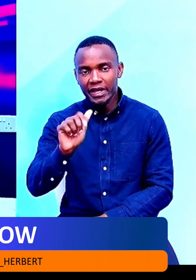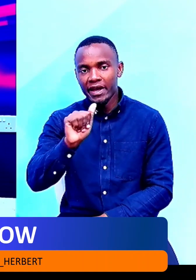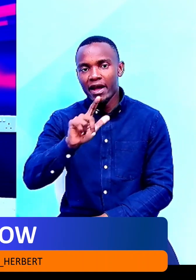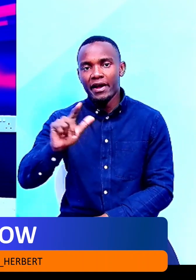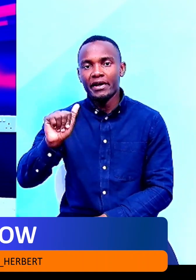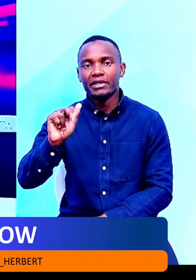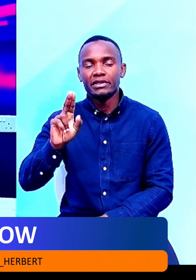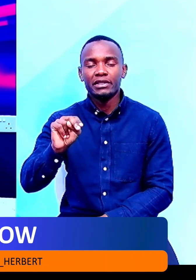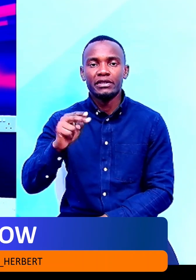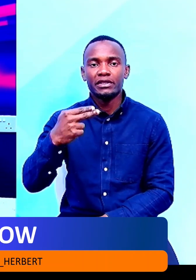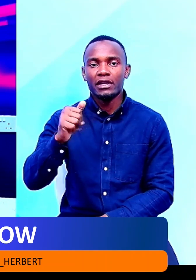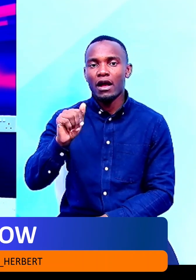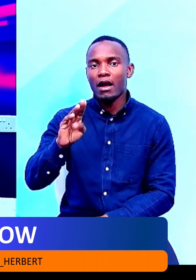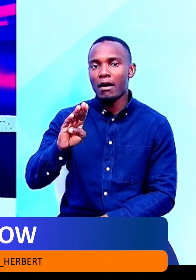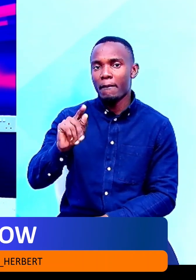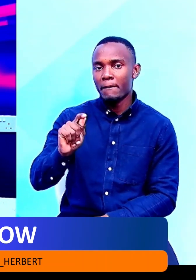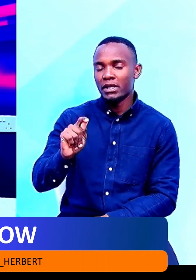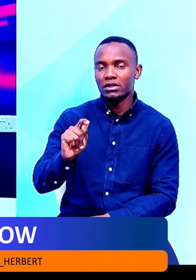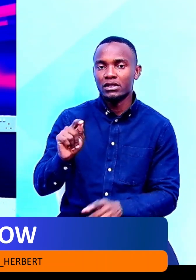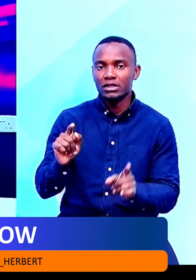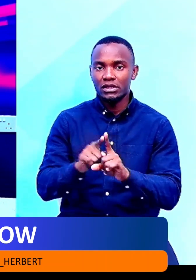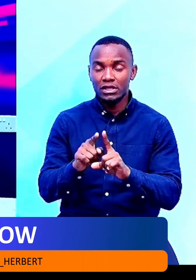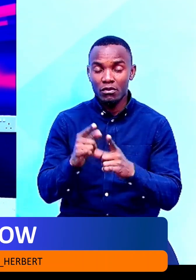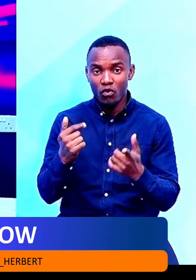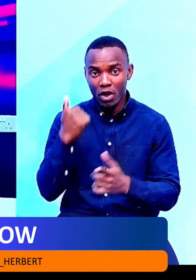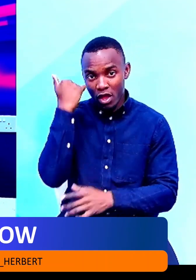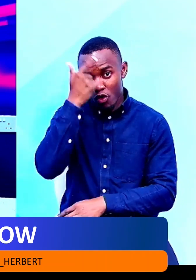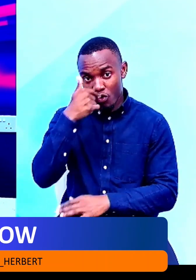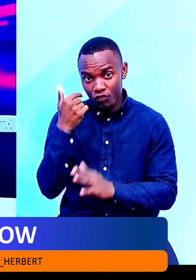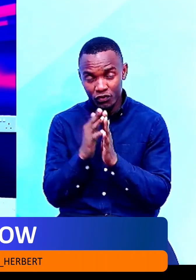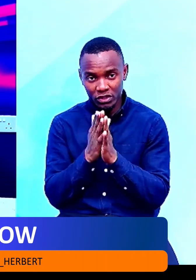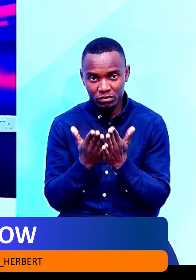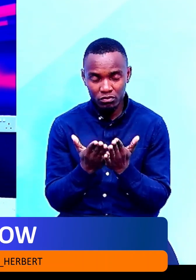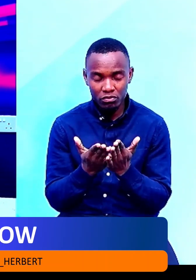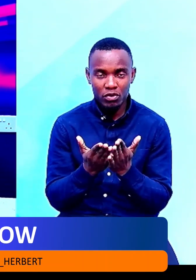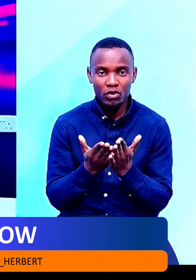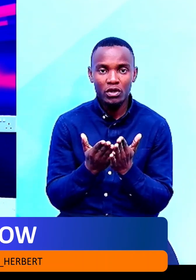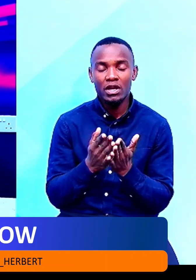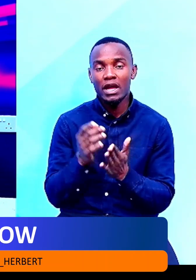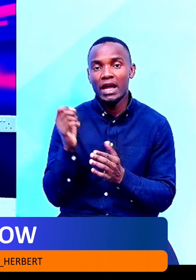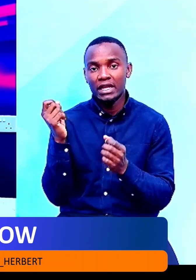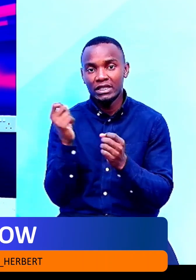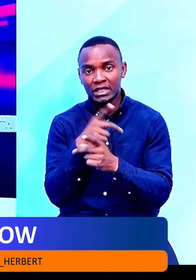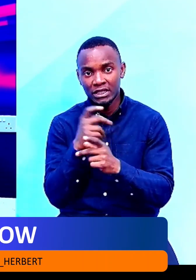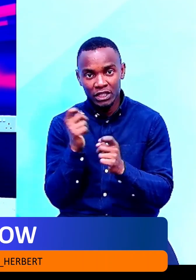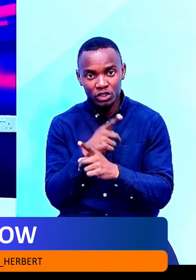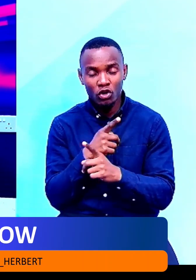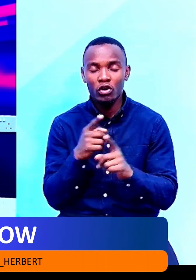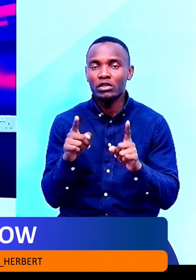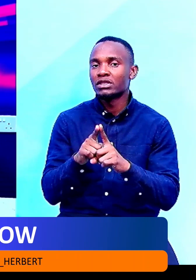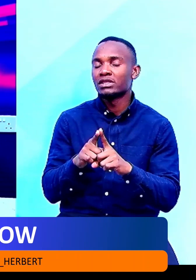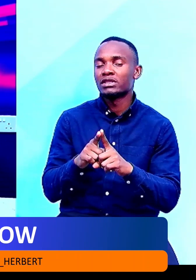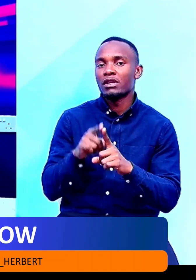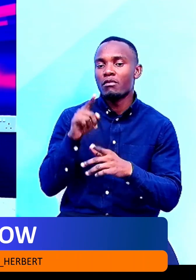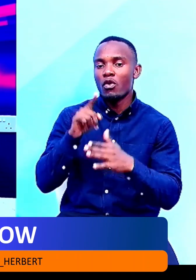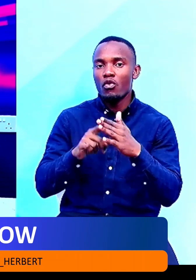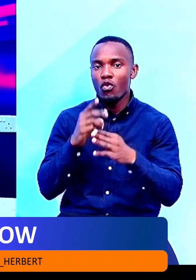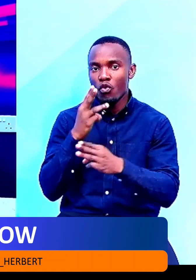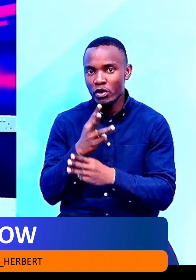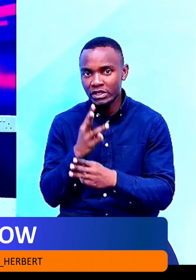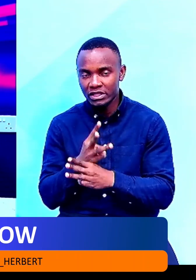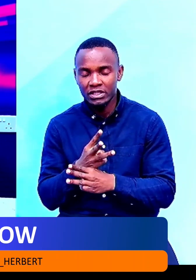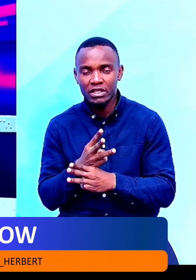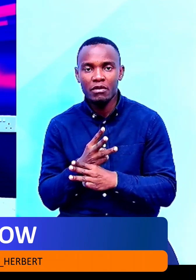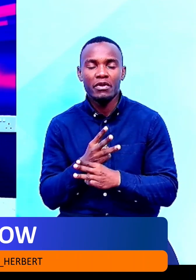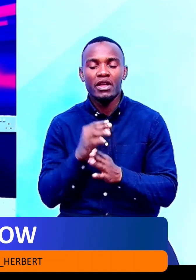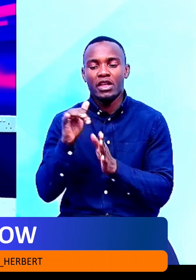is on Facebook, TikTok, WhatsApp. We are on WhatsApp channels as well, plus YouTube. We are